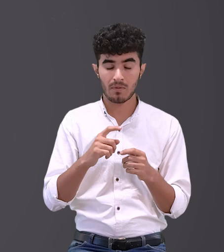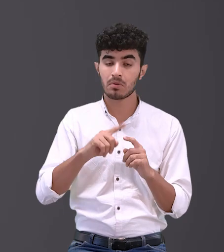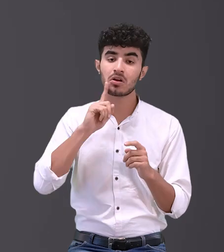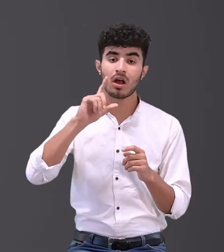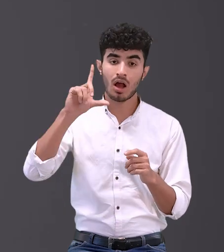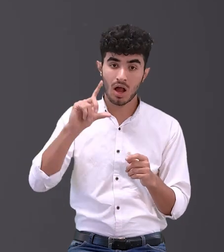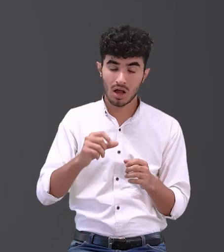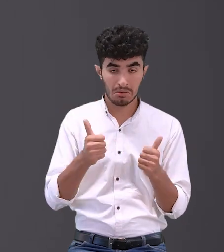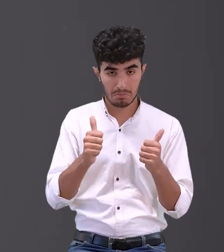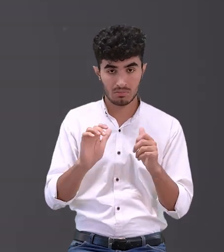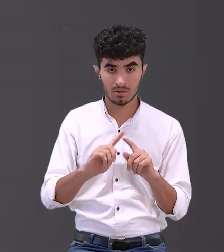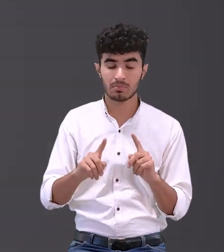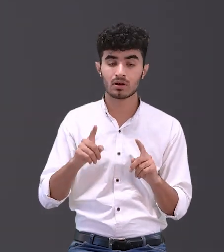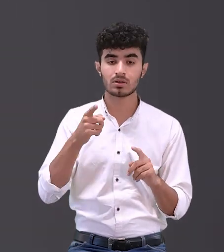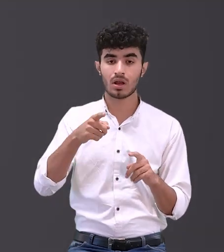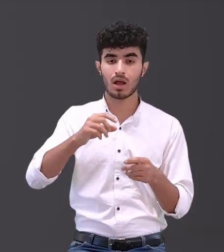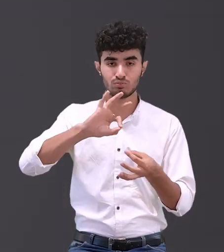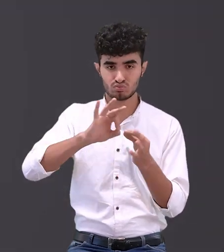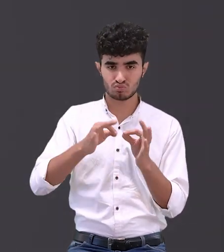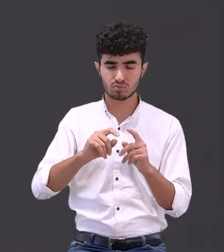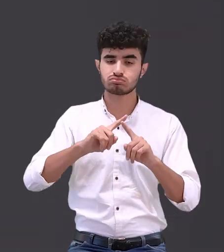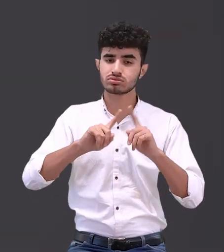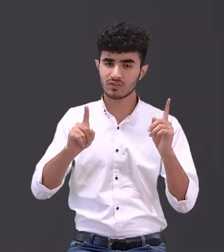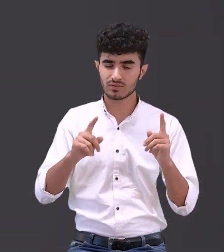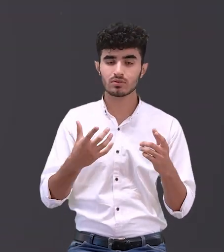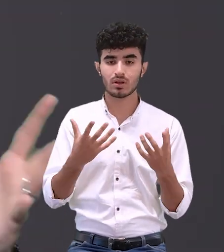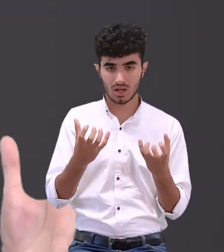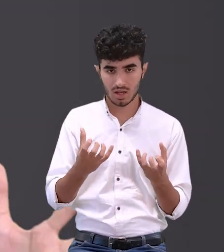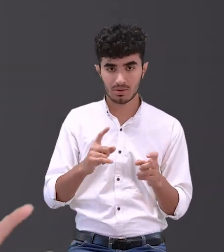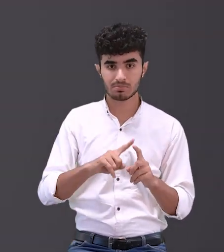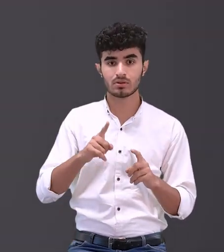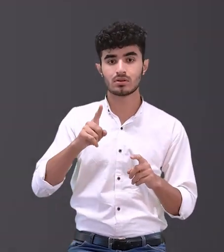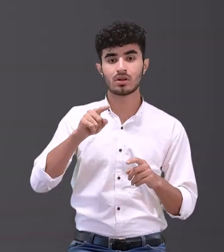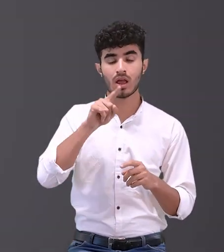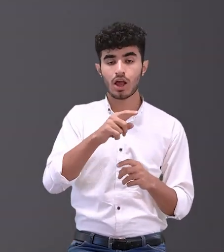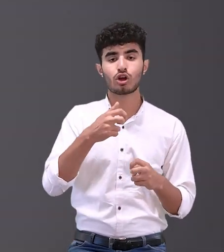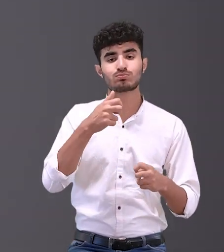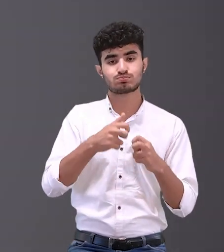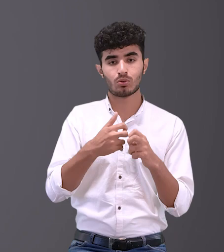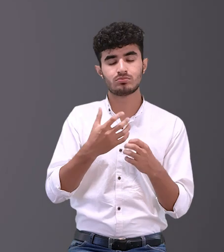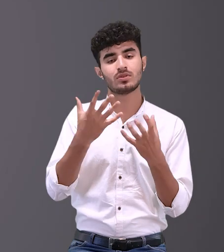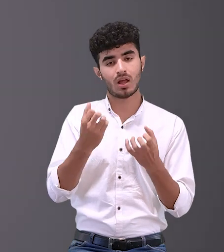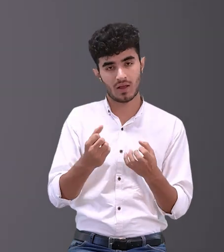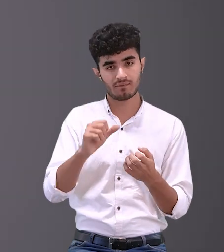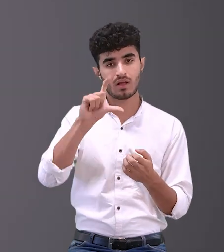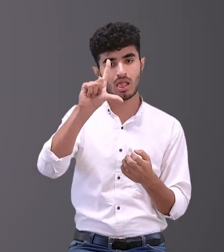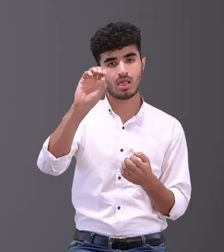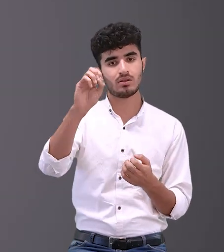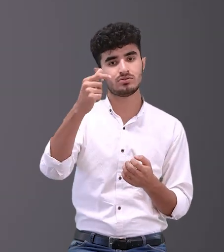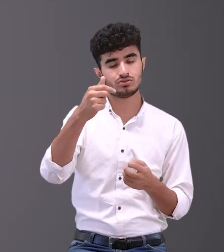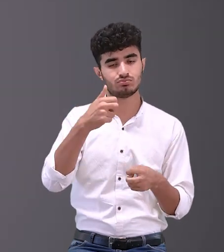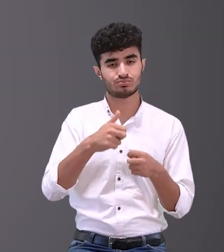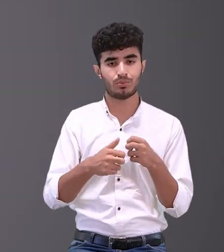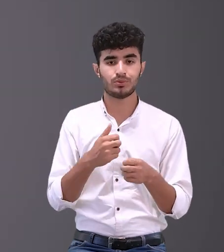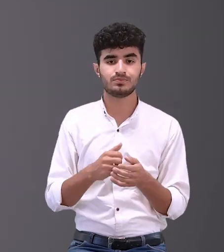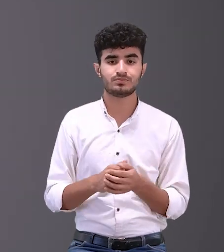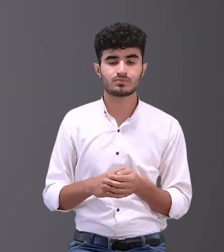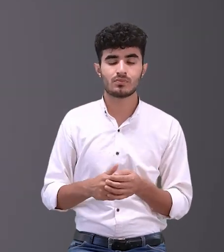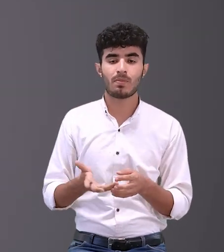their sport, had developed very common kind of leg problems.